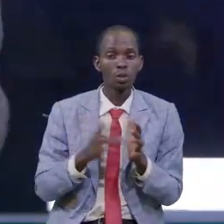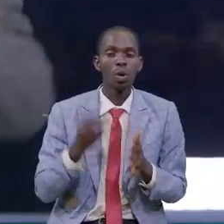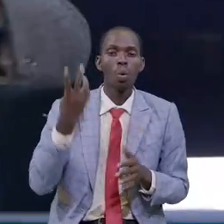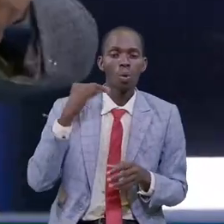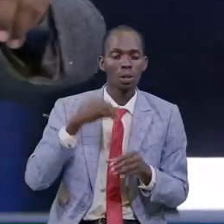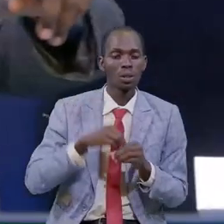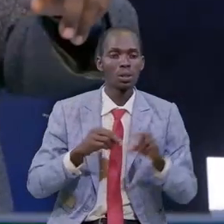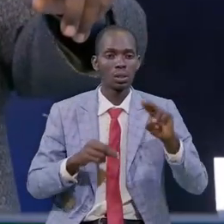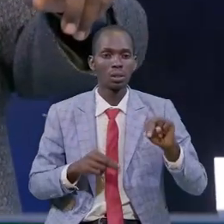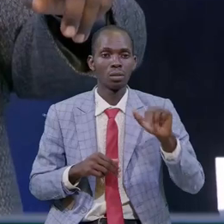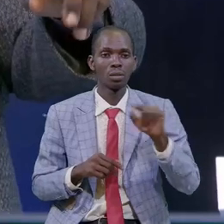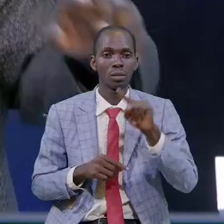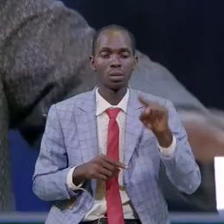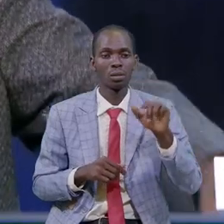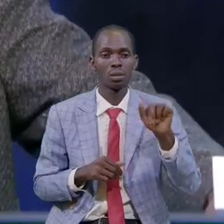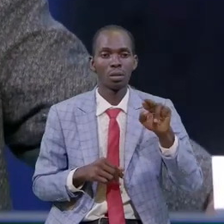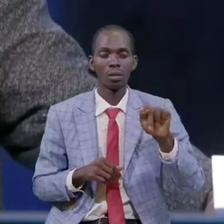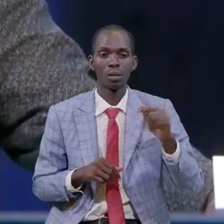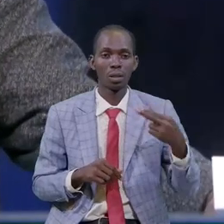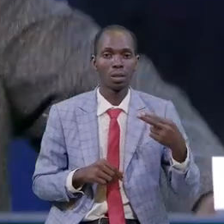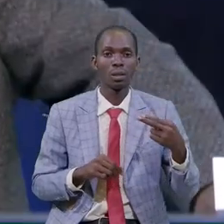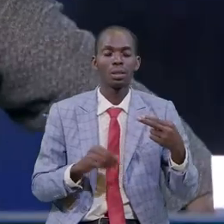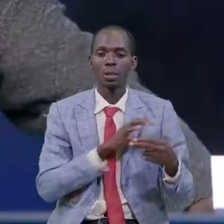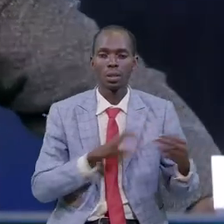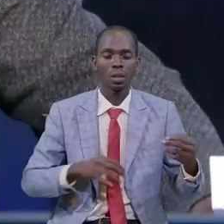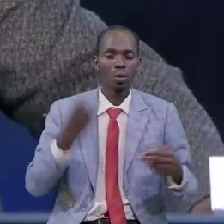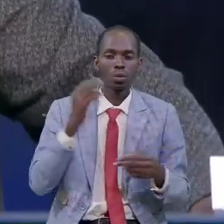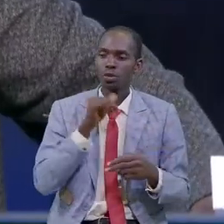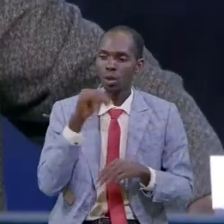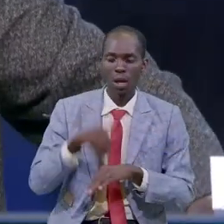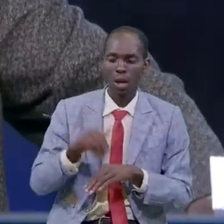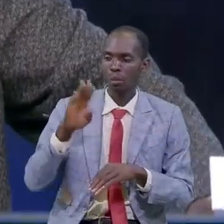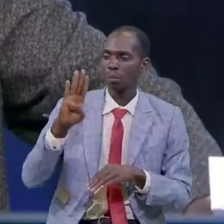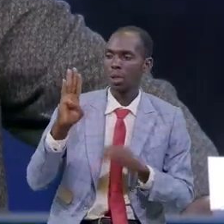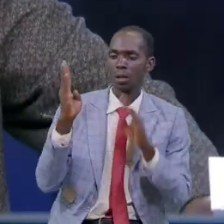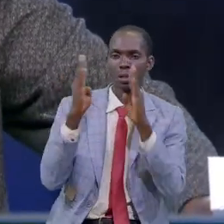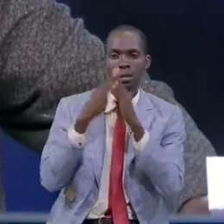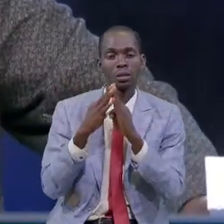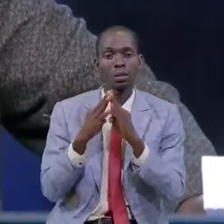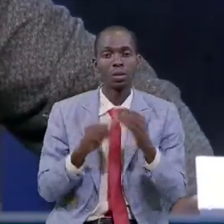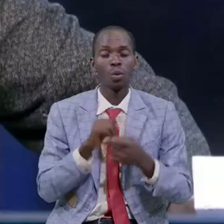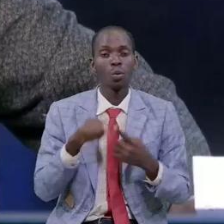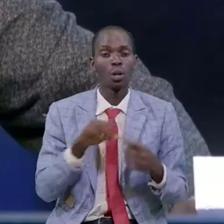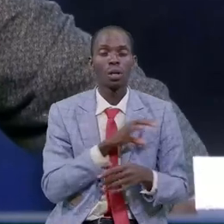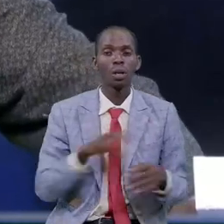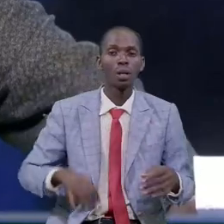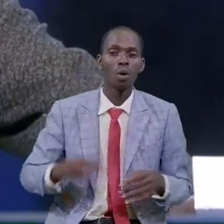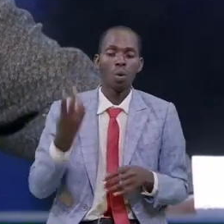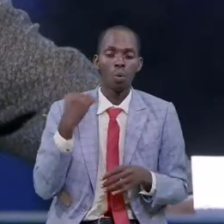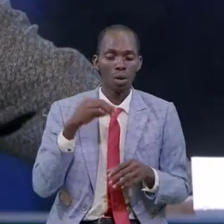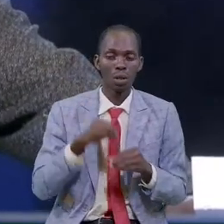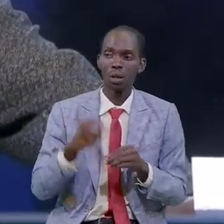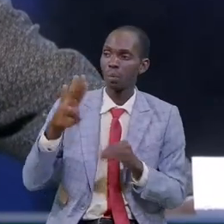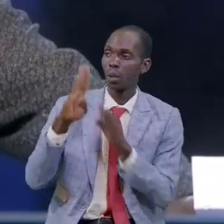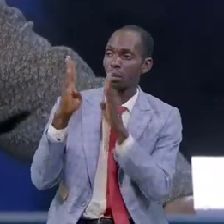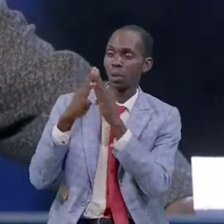not at Bethlehem. Lorsqu'il était à Nazareth, il n'était pas à Bethlehem. When he was in Bethlehem, he was not in